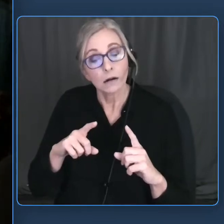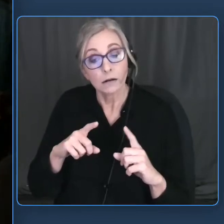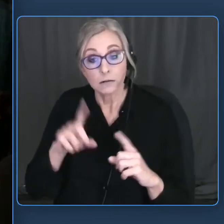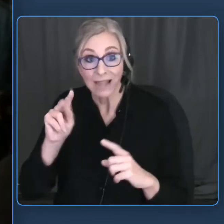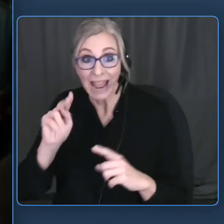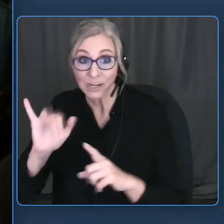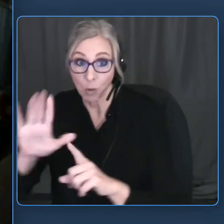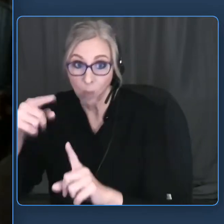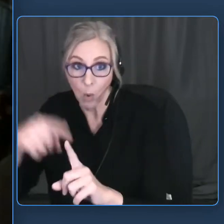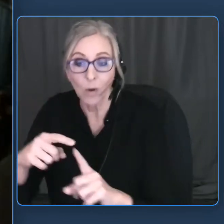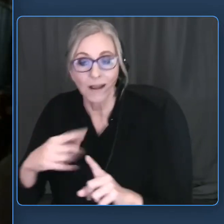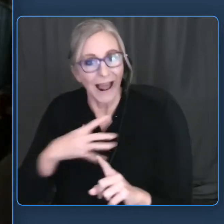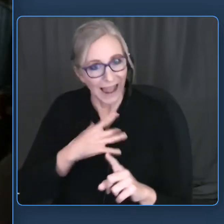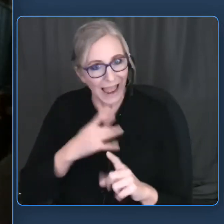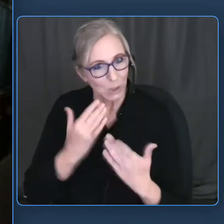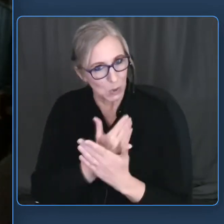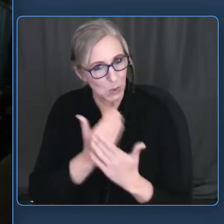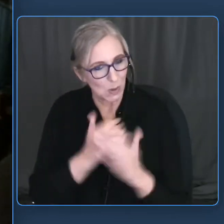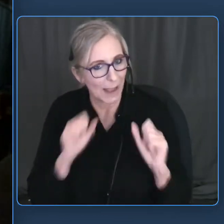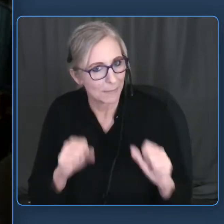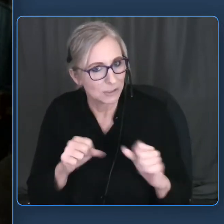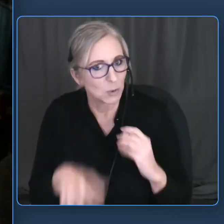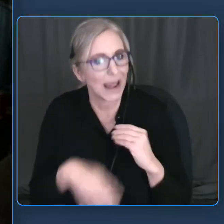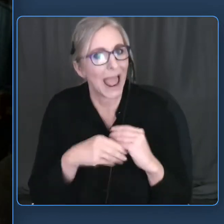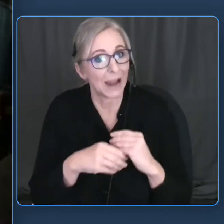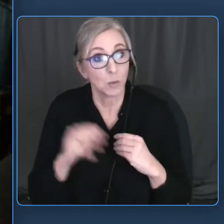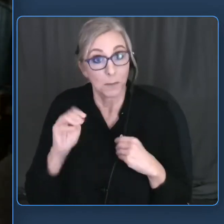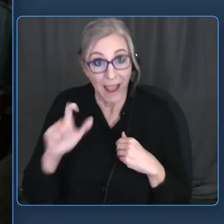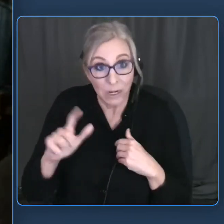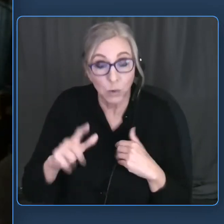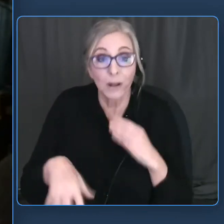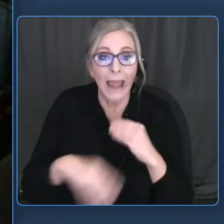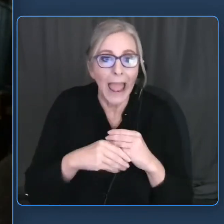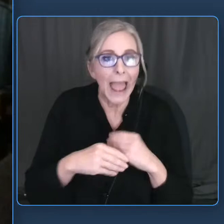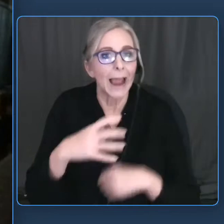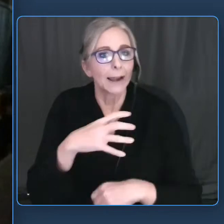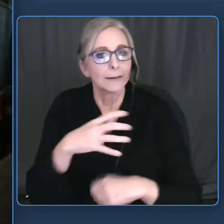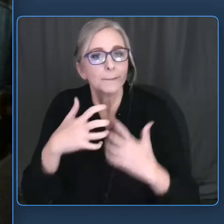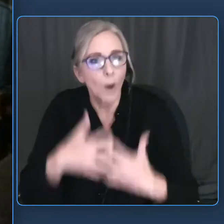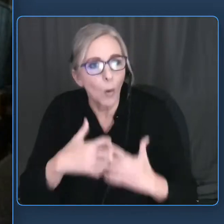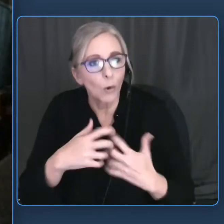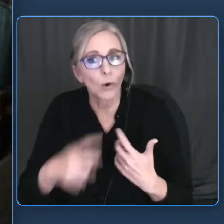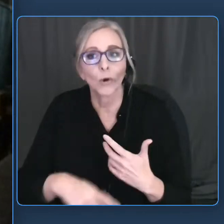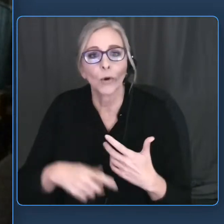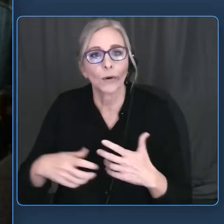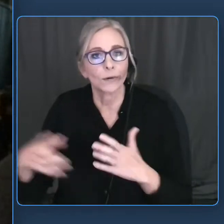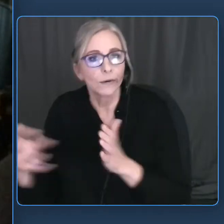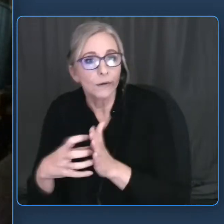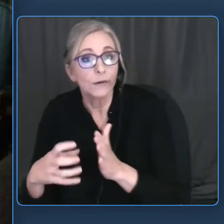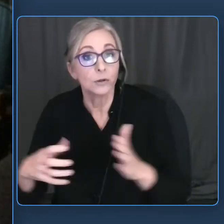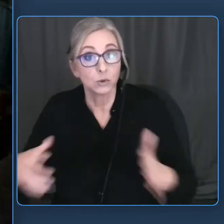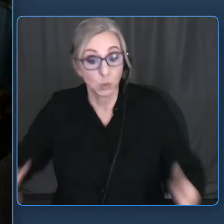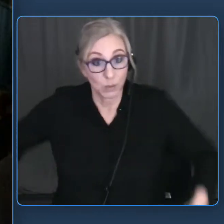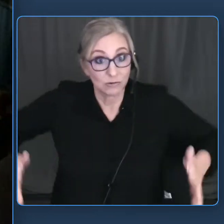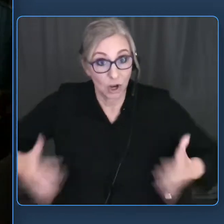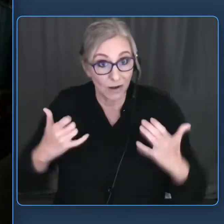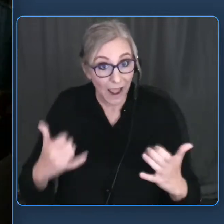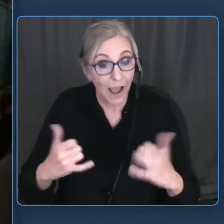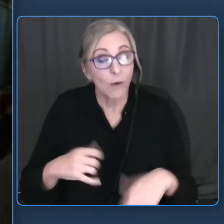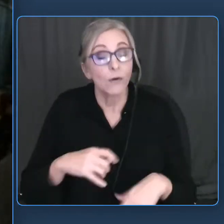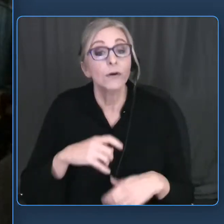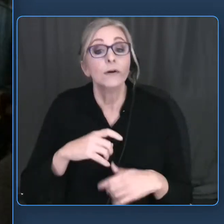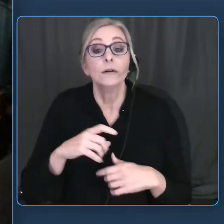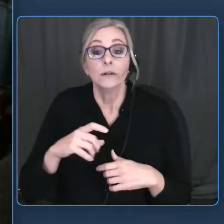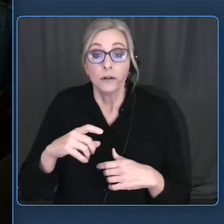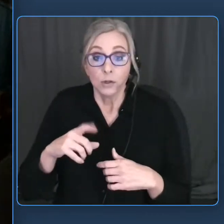Danny's point, I like all the new capabilities and things you can add to it. Like you can add motors to these manual chairs now, and